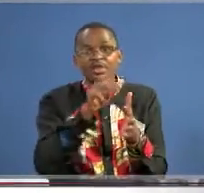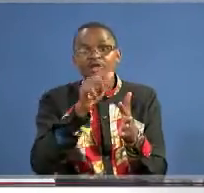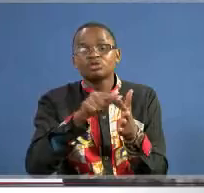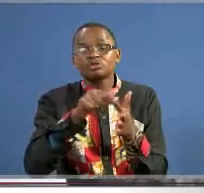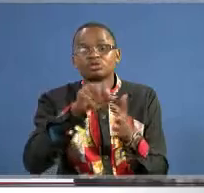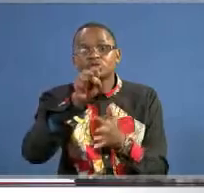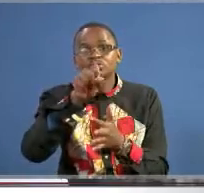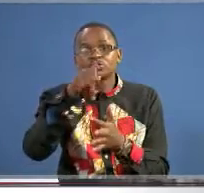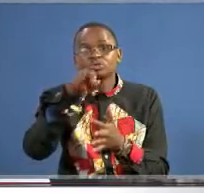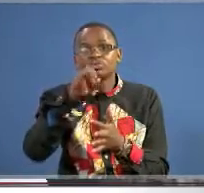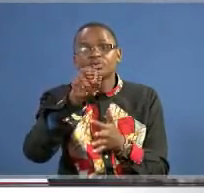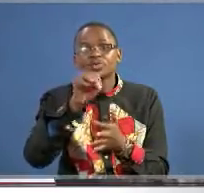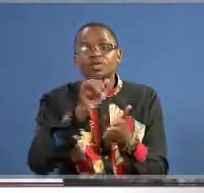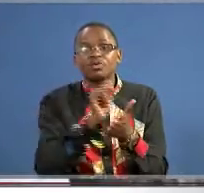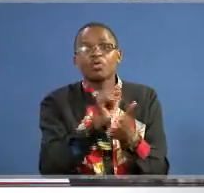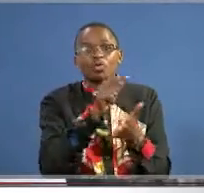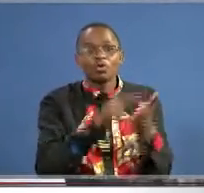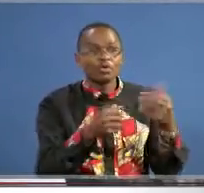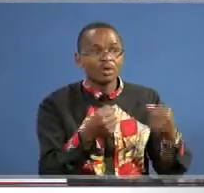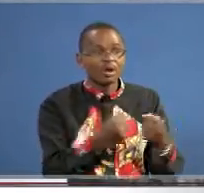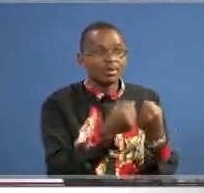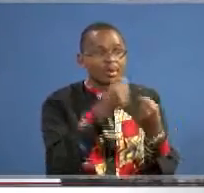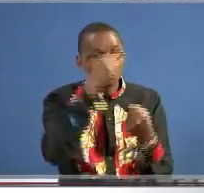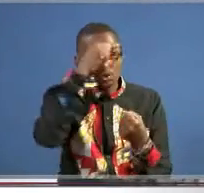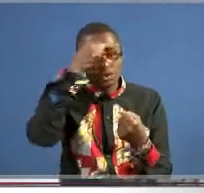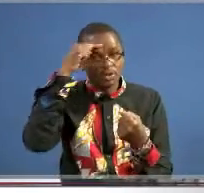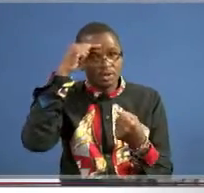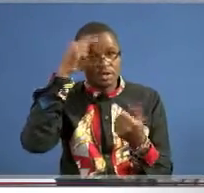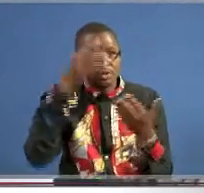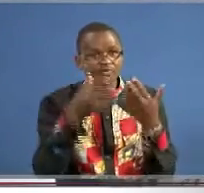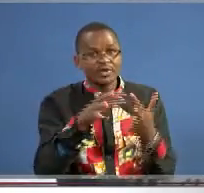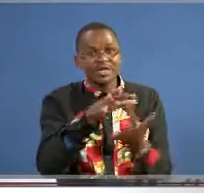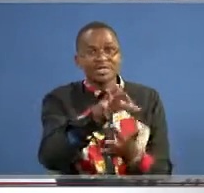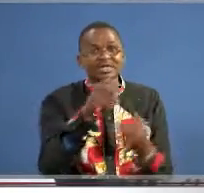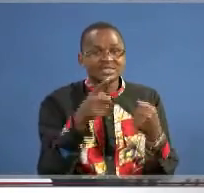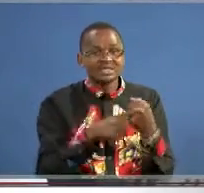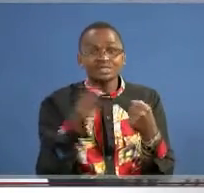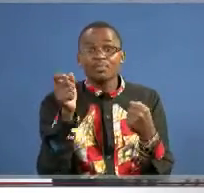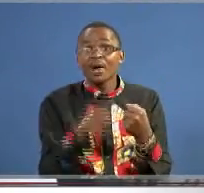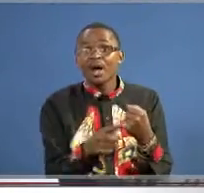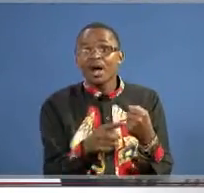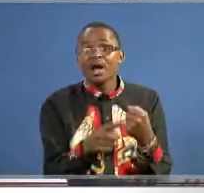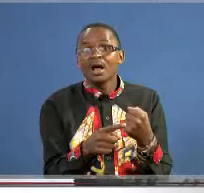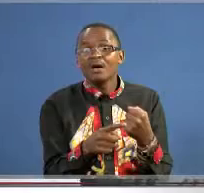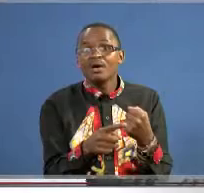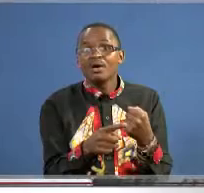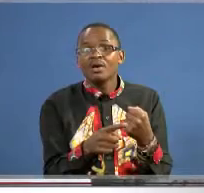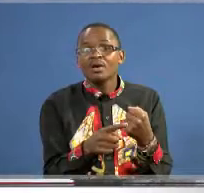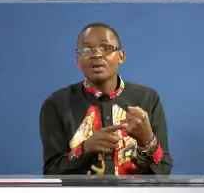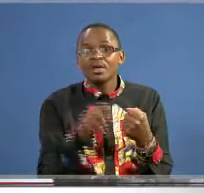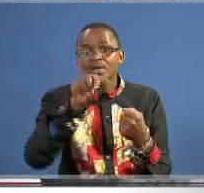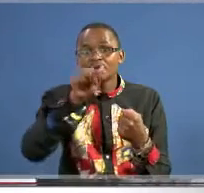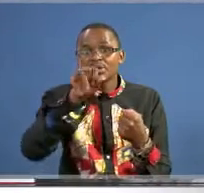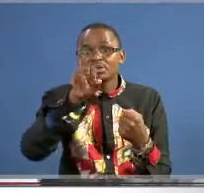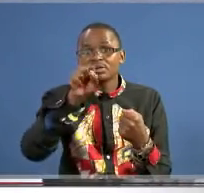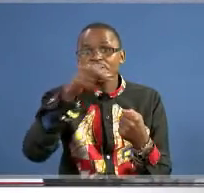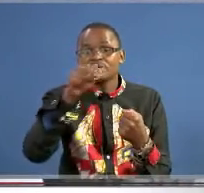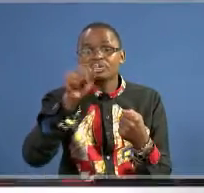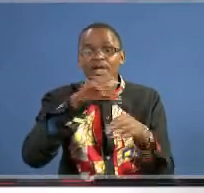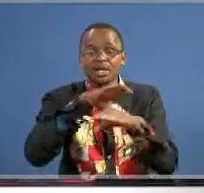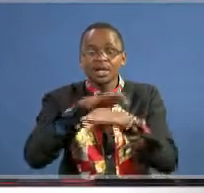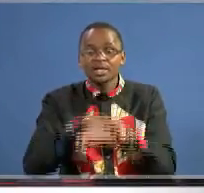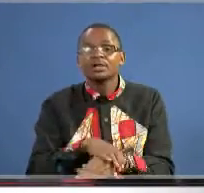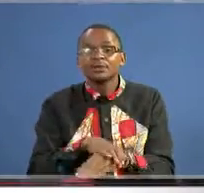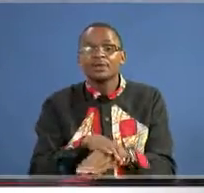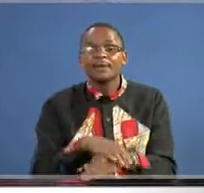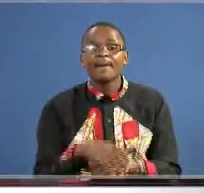Court. Definitely that's what will happen, because even if it takes 6 months, that's 6 months of salary Aisha Jumwa and the others will get.